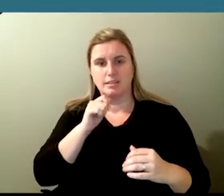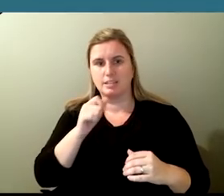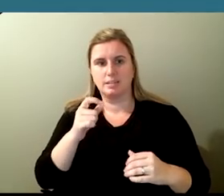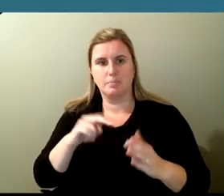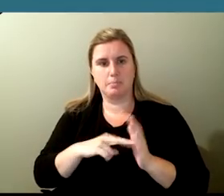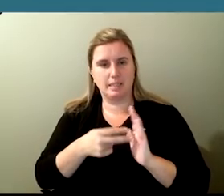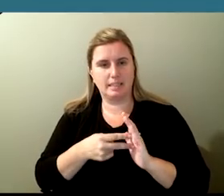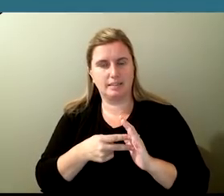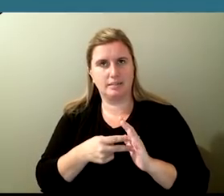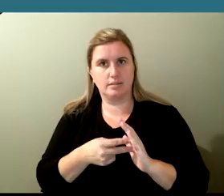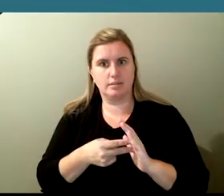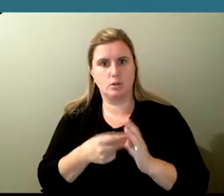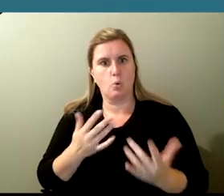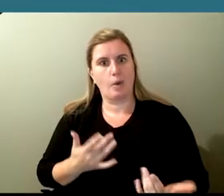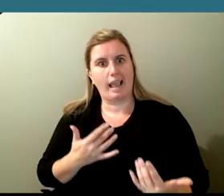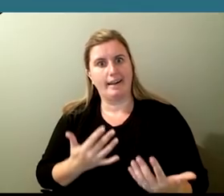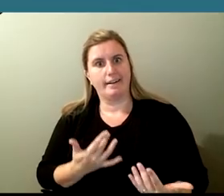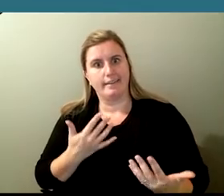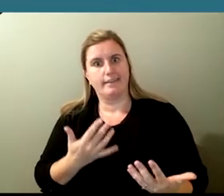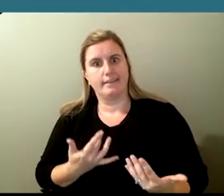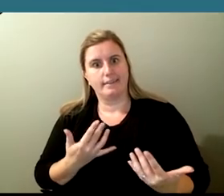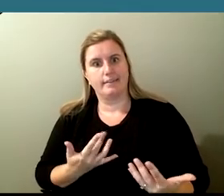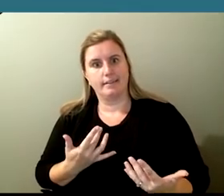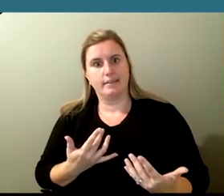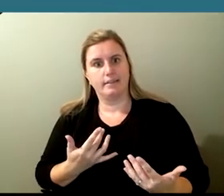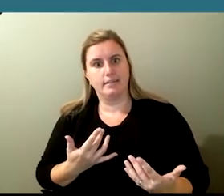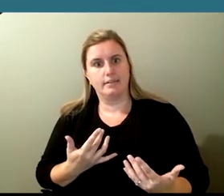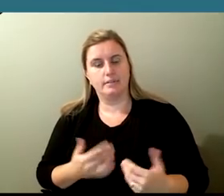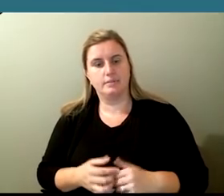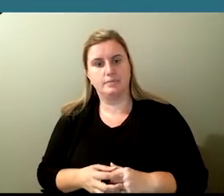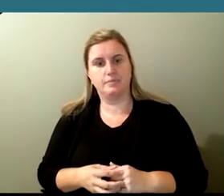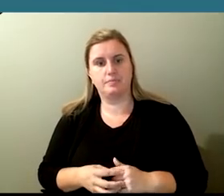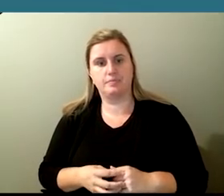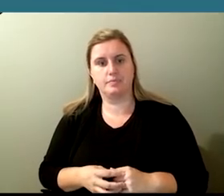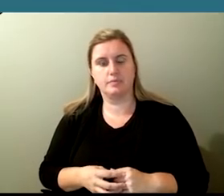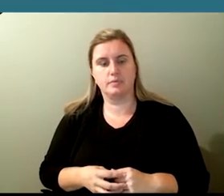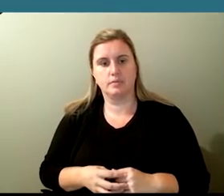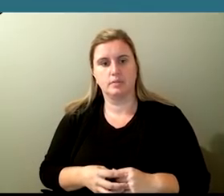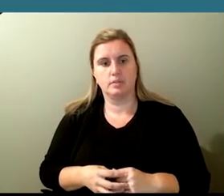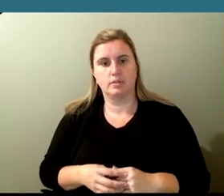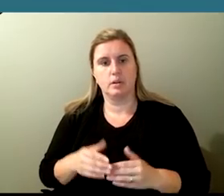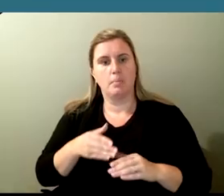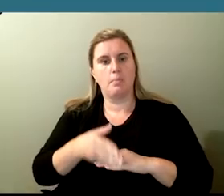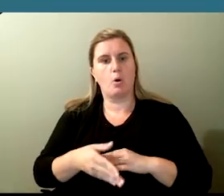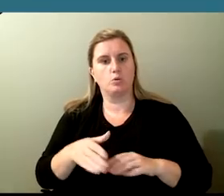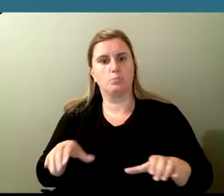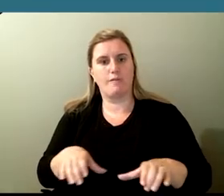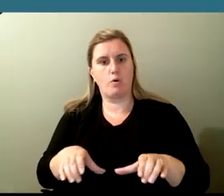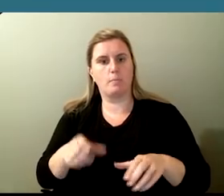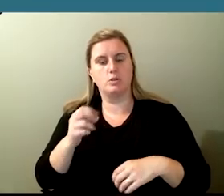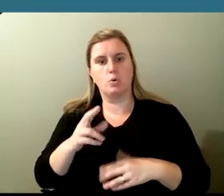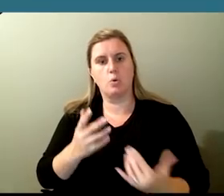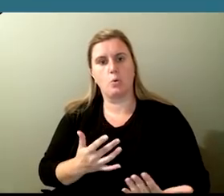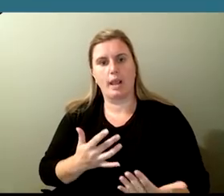mean waiting post, post performance, or